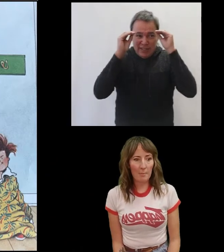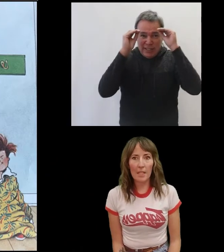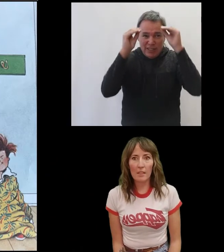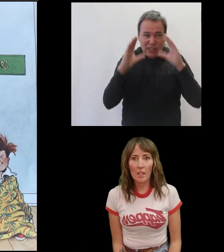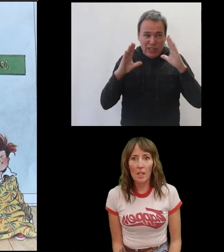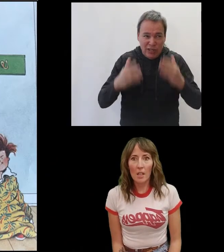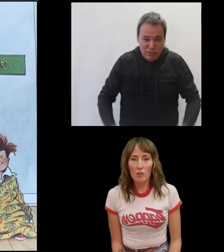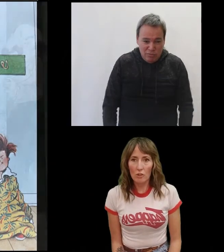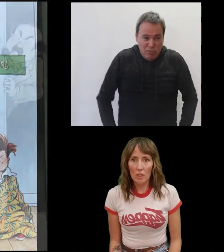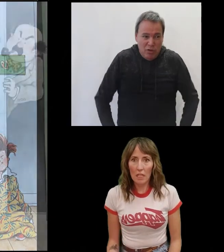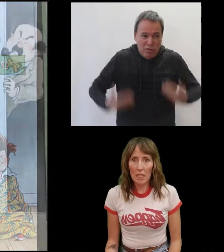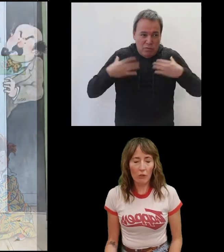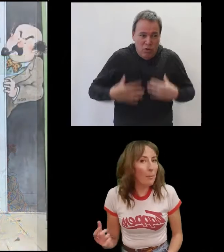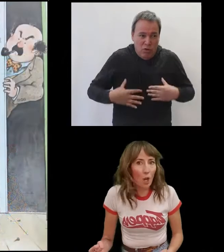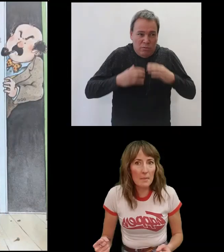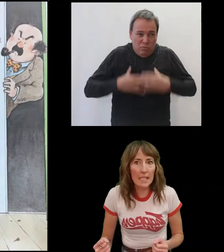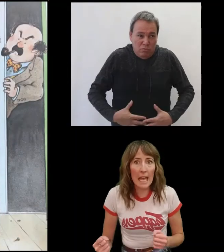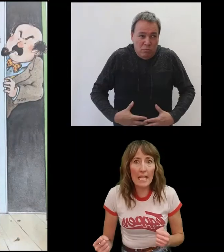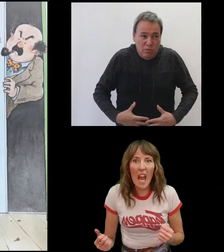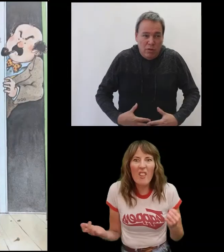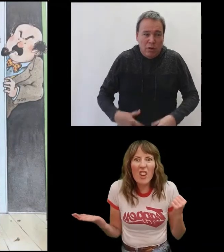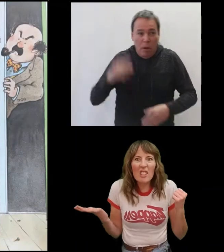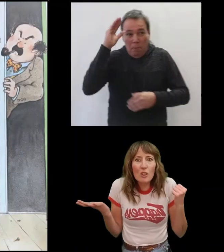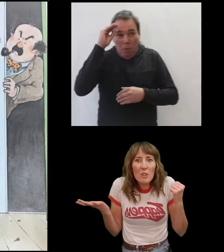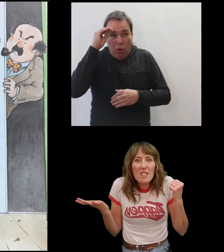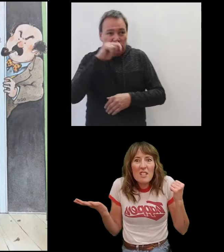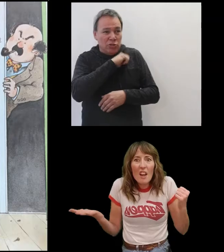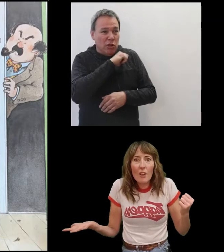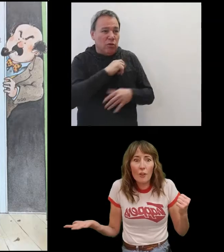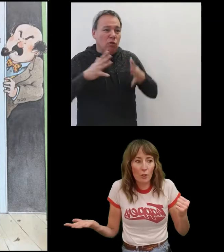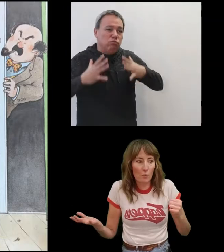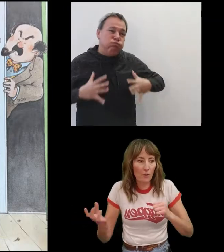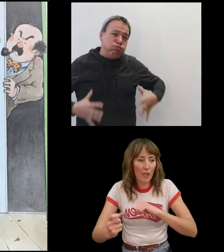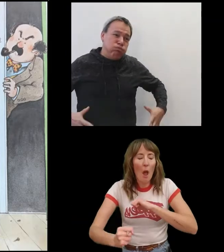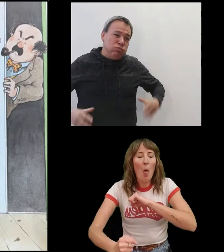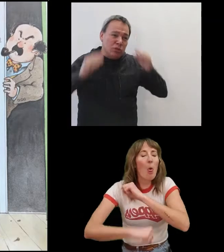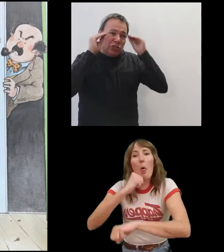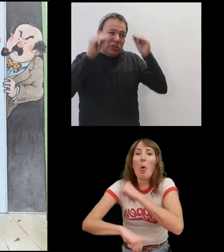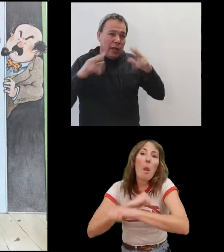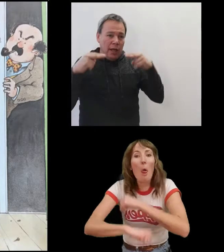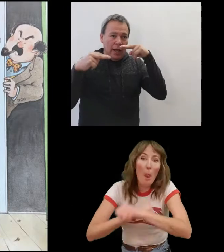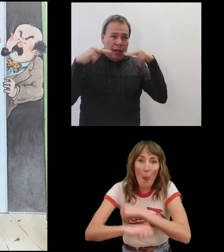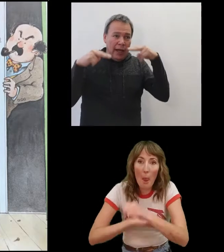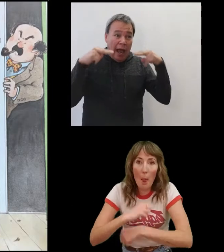what had happened, she grabbed Thomas again, and they got into another enormous fight.